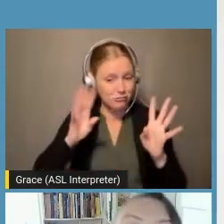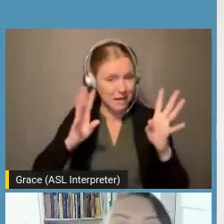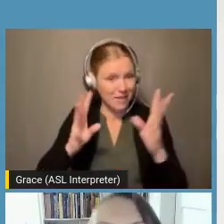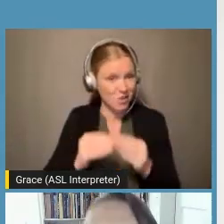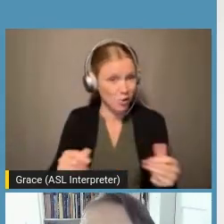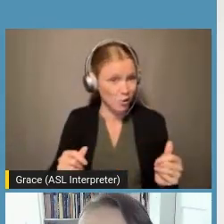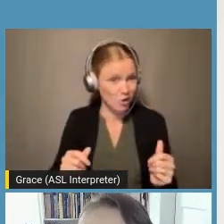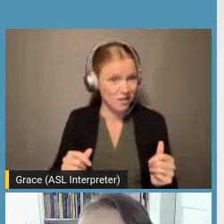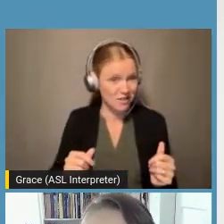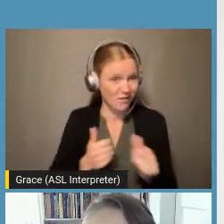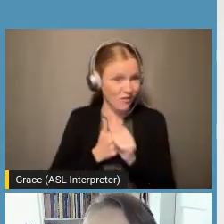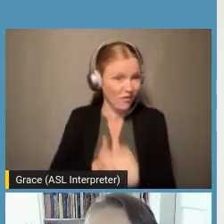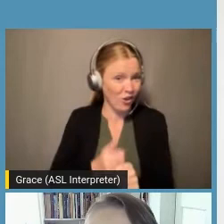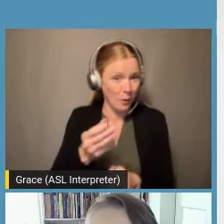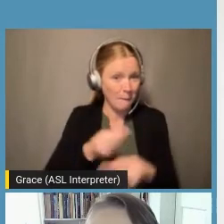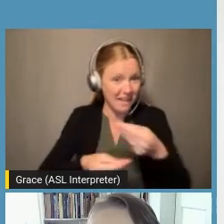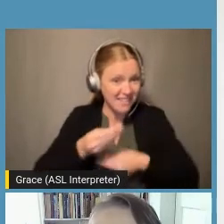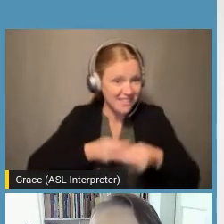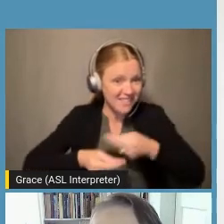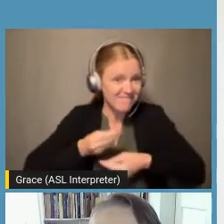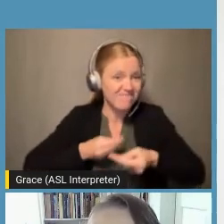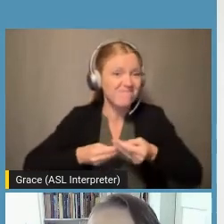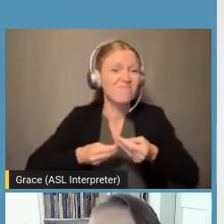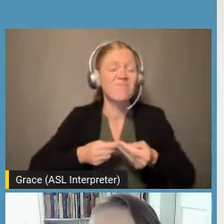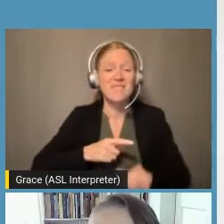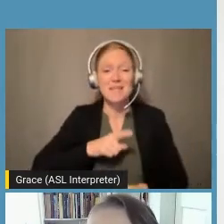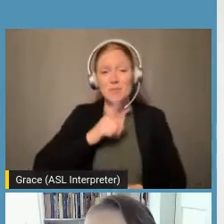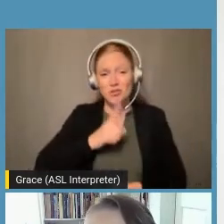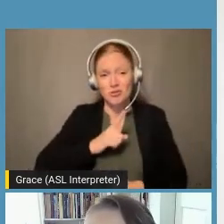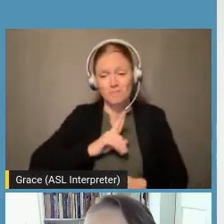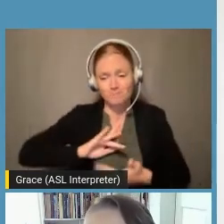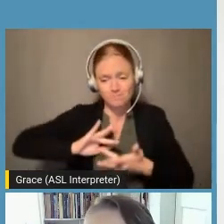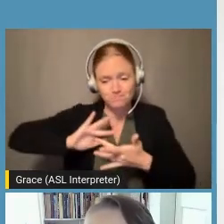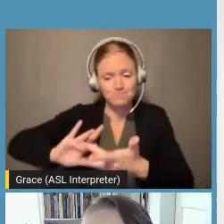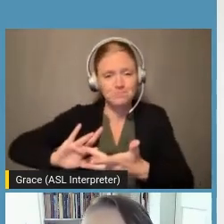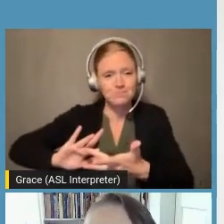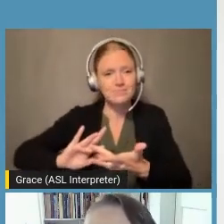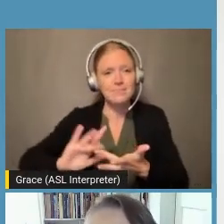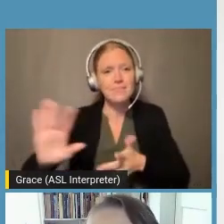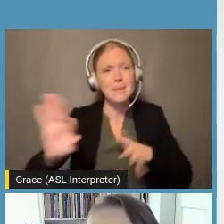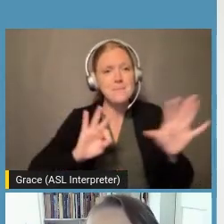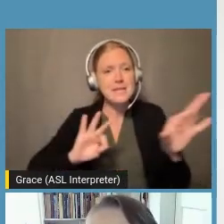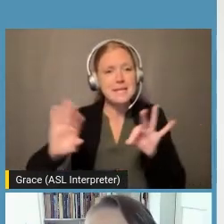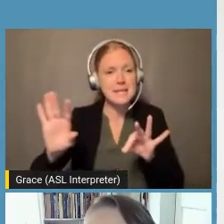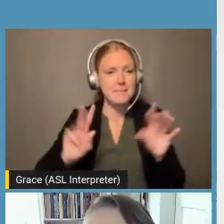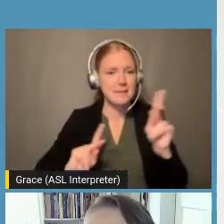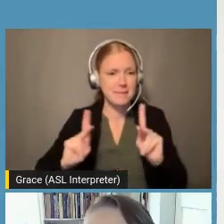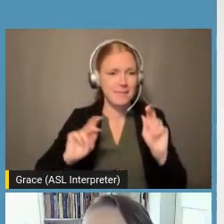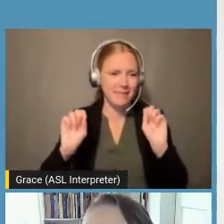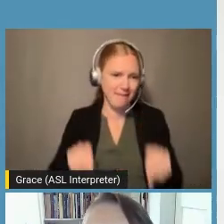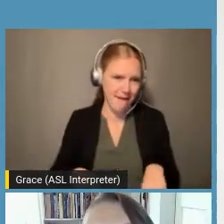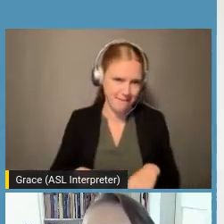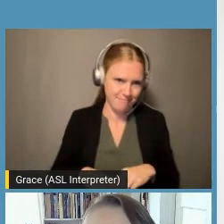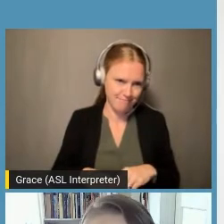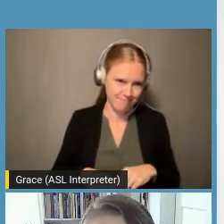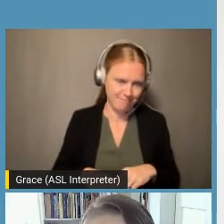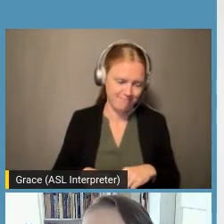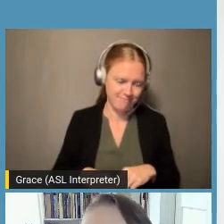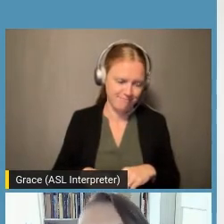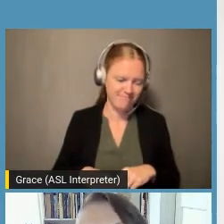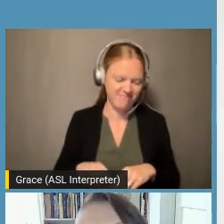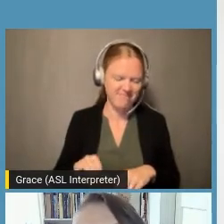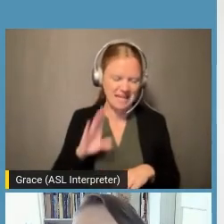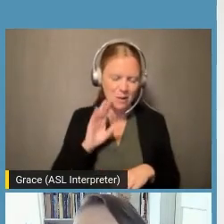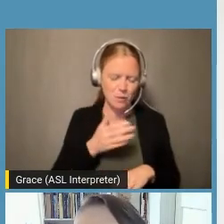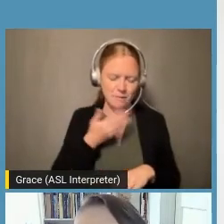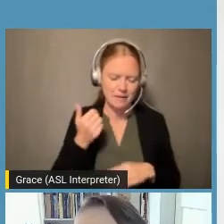have, making sure that you reach out and kind of pick people who can do that is going to give you a